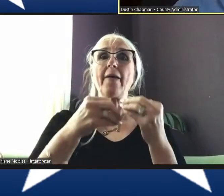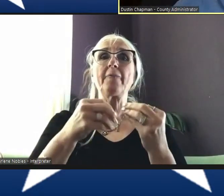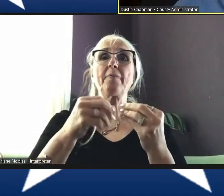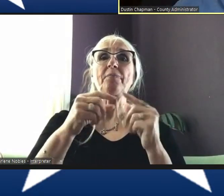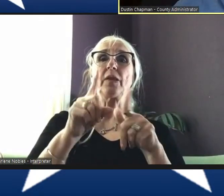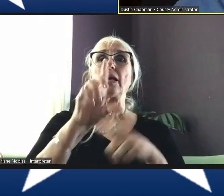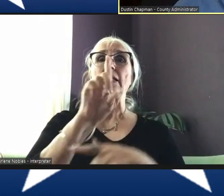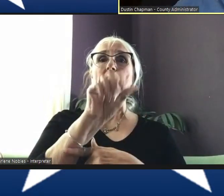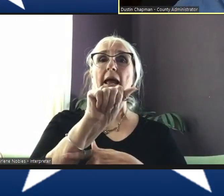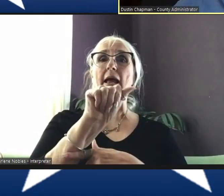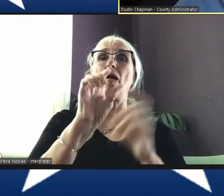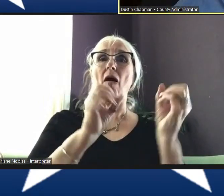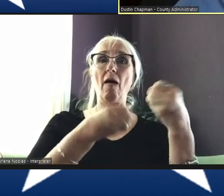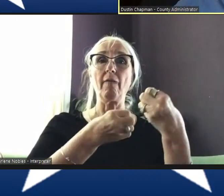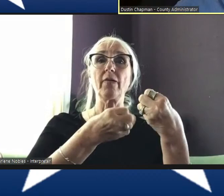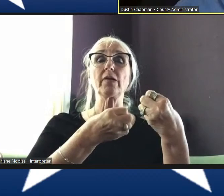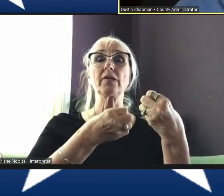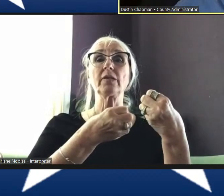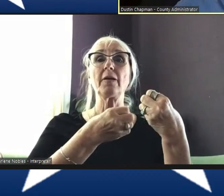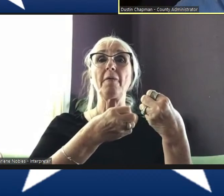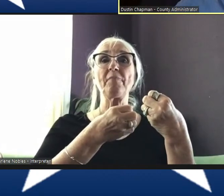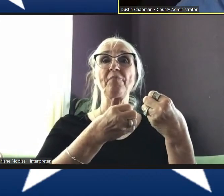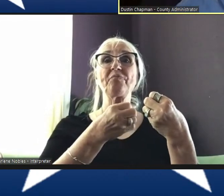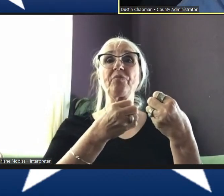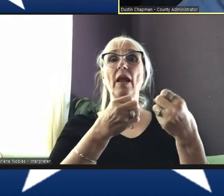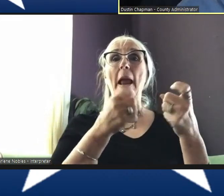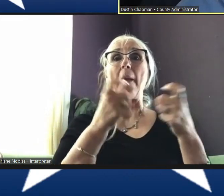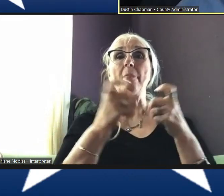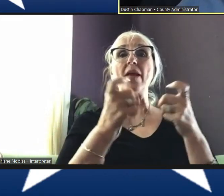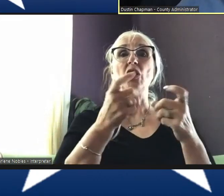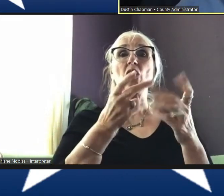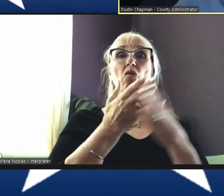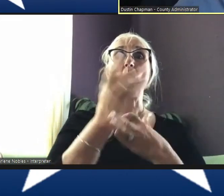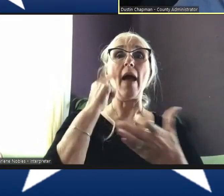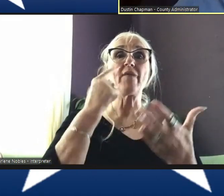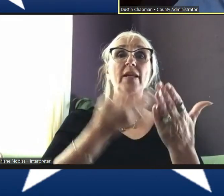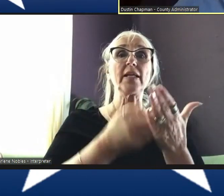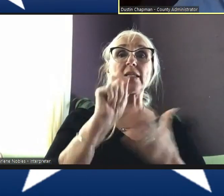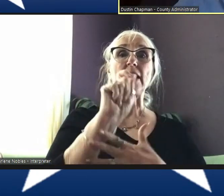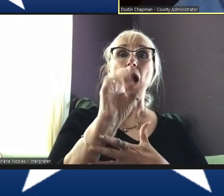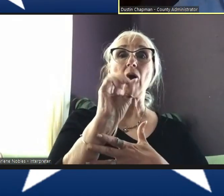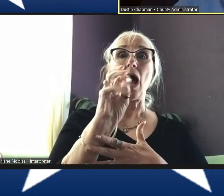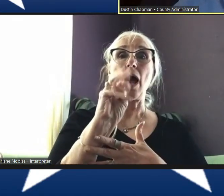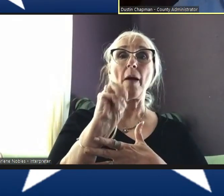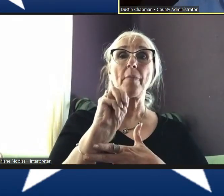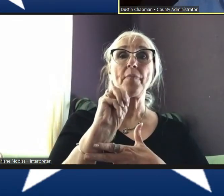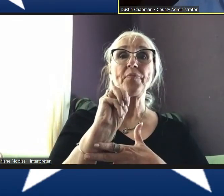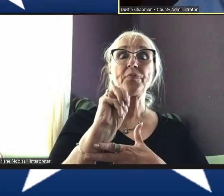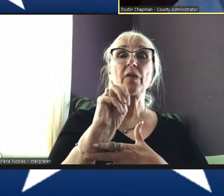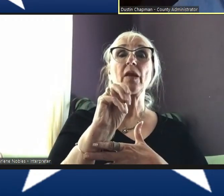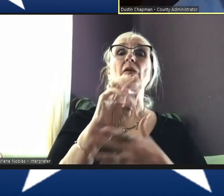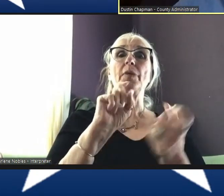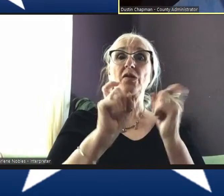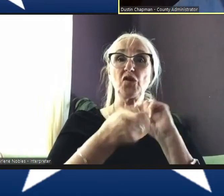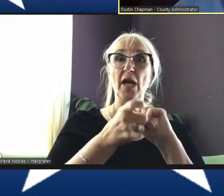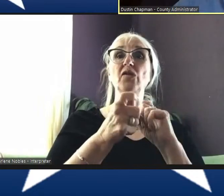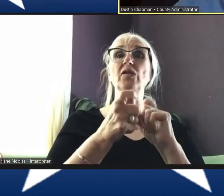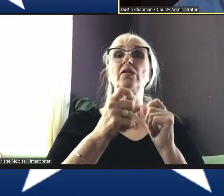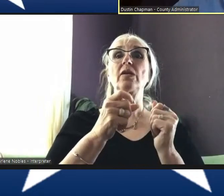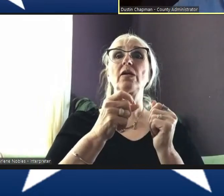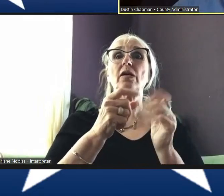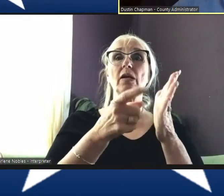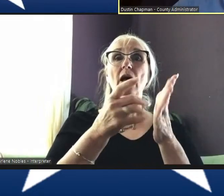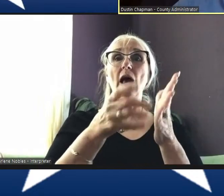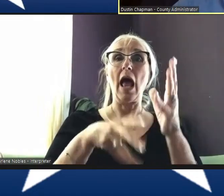DA's office manages this system through evidence.com. There's been some changes to the Code of Criminal Procedure, which requires some